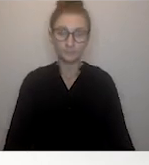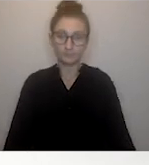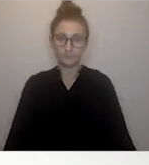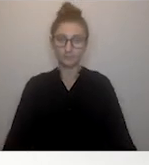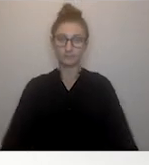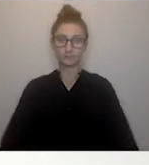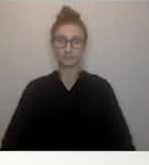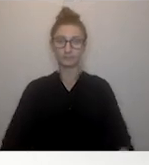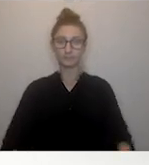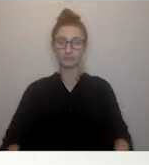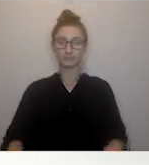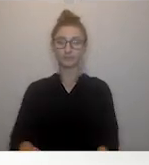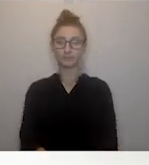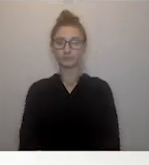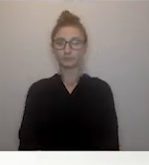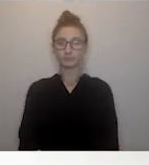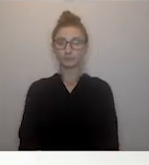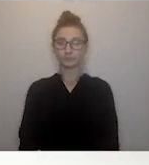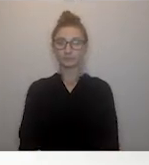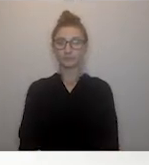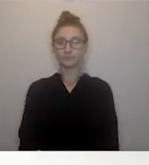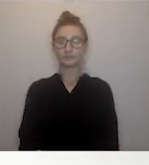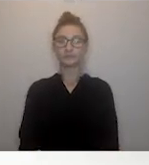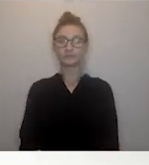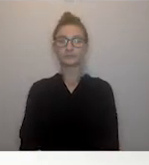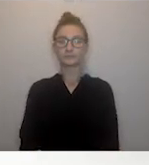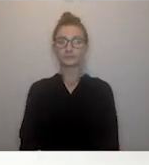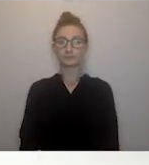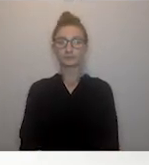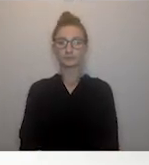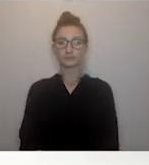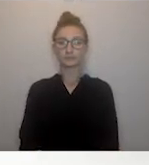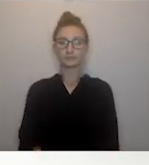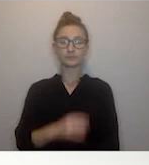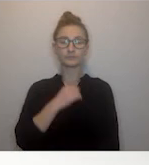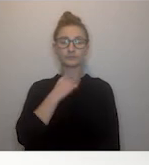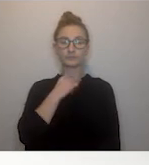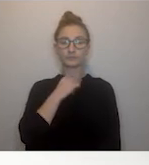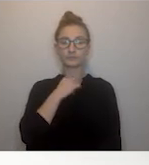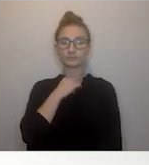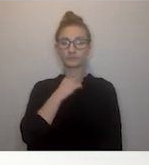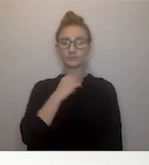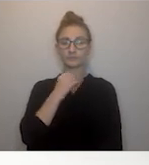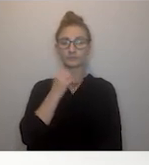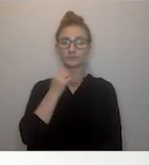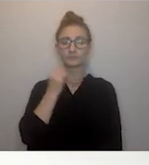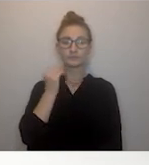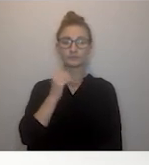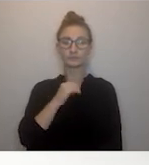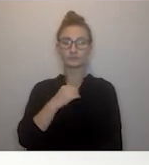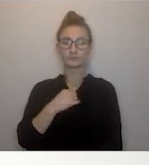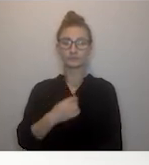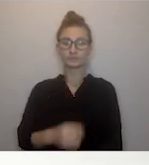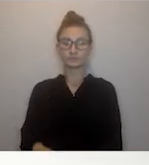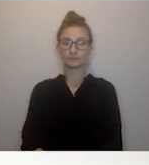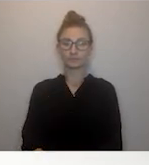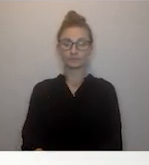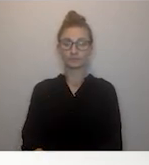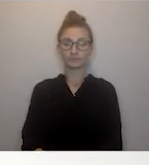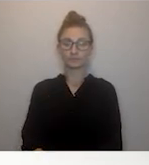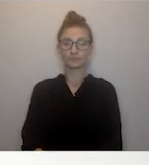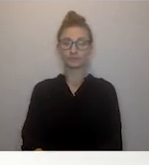have helped him so much on his language development and everything through what he